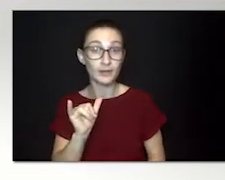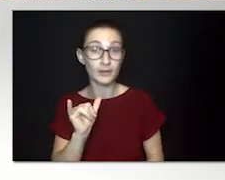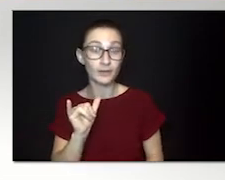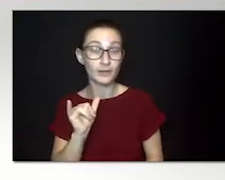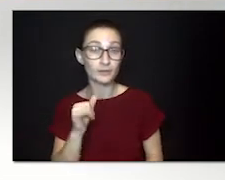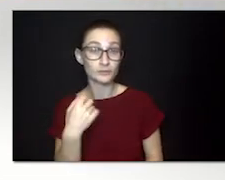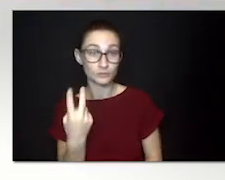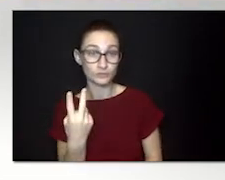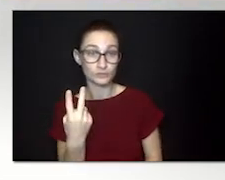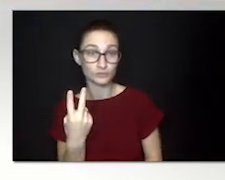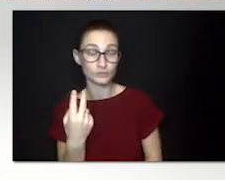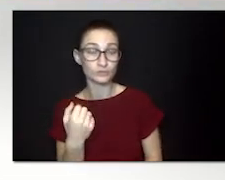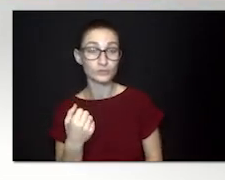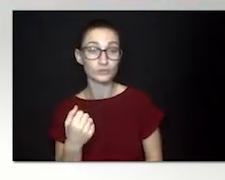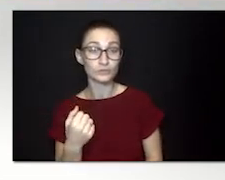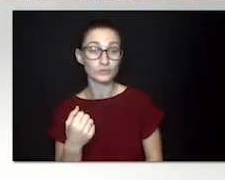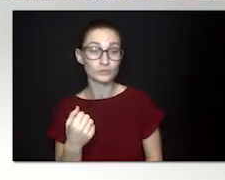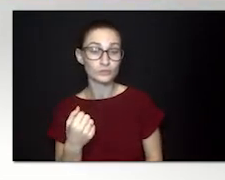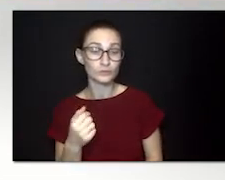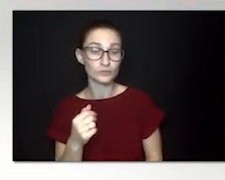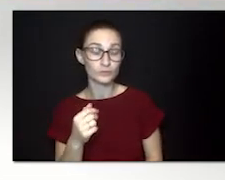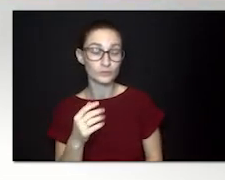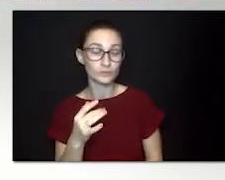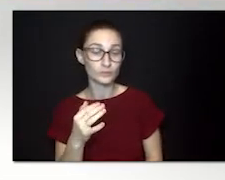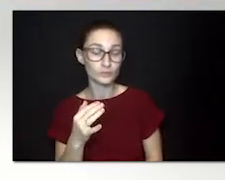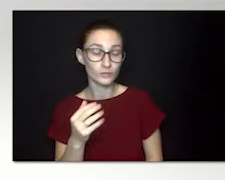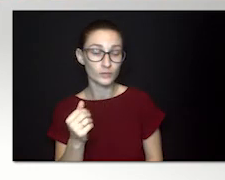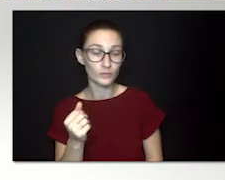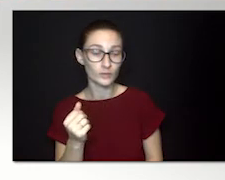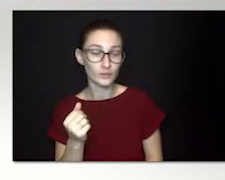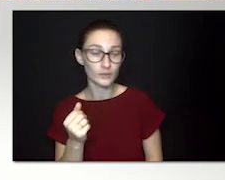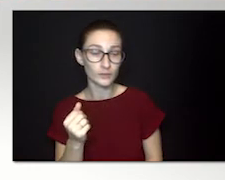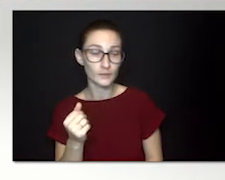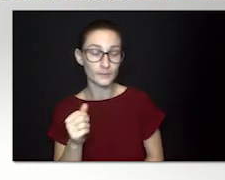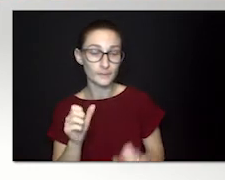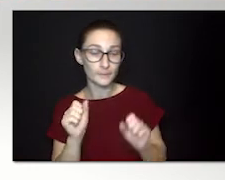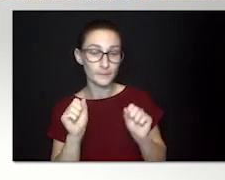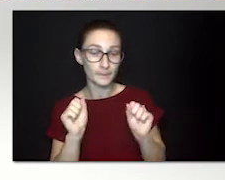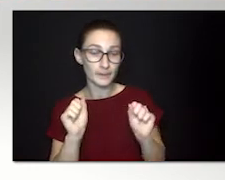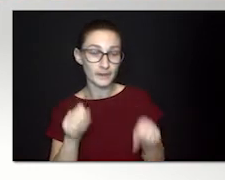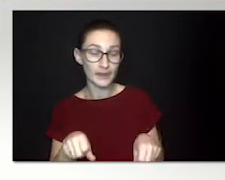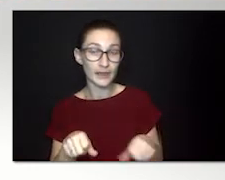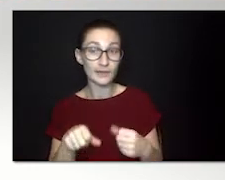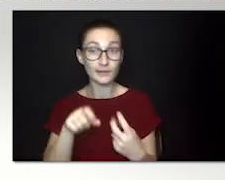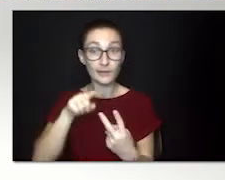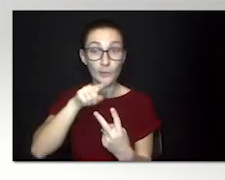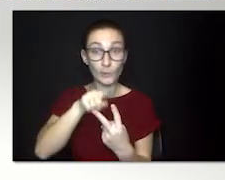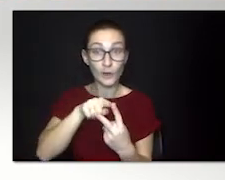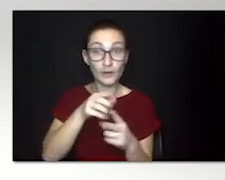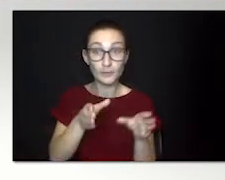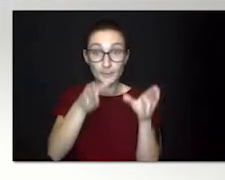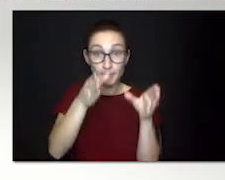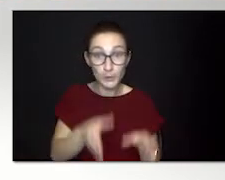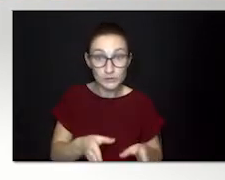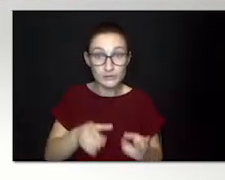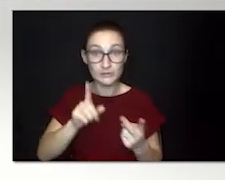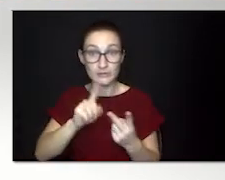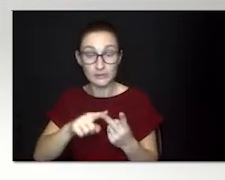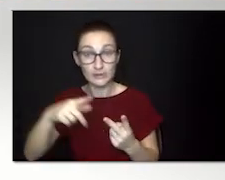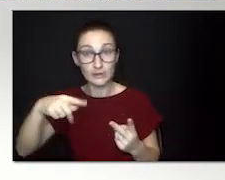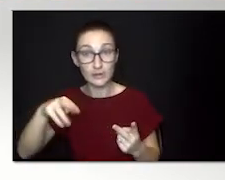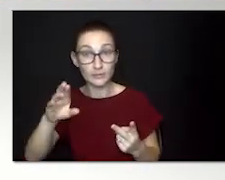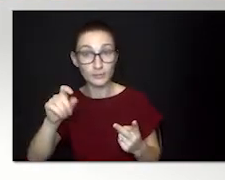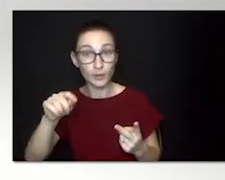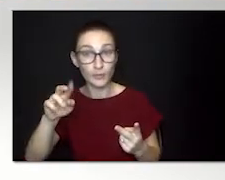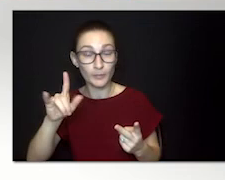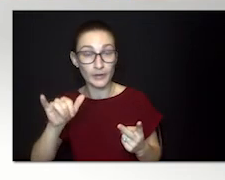pick one over the other, but someone suggested you can have a standby guardian over the person, and the other one be over the property. That's a great